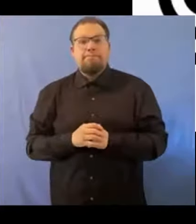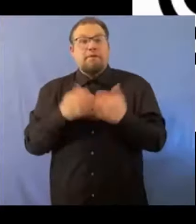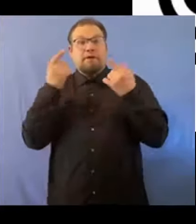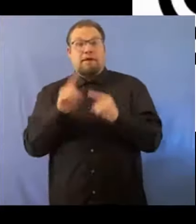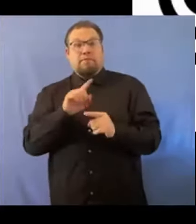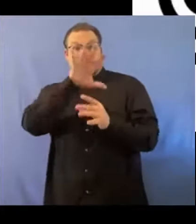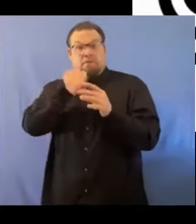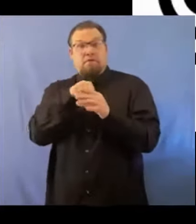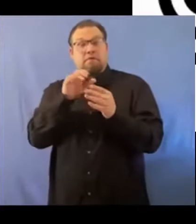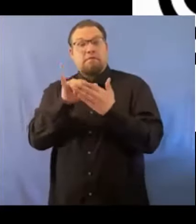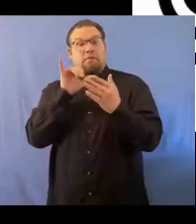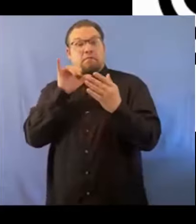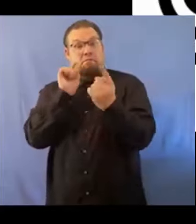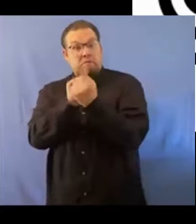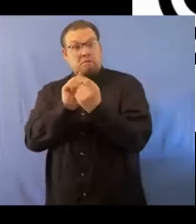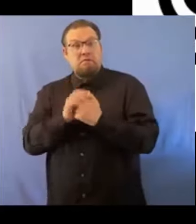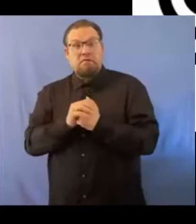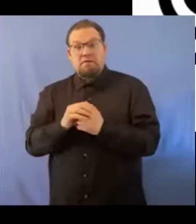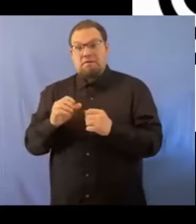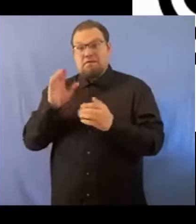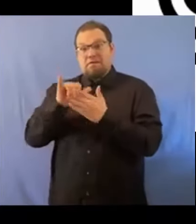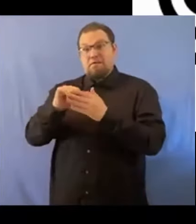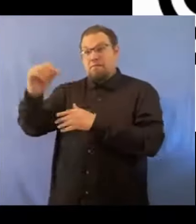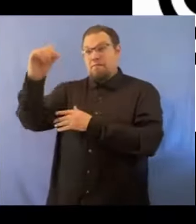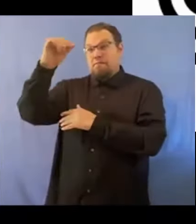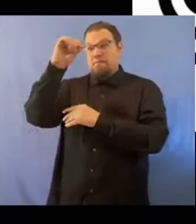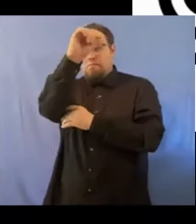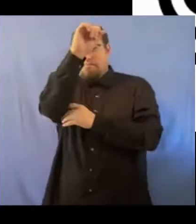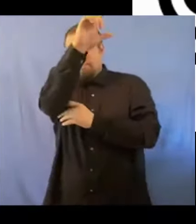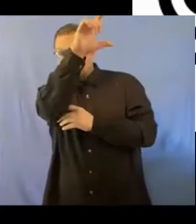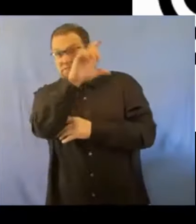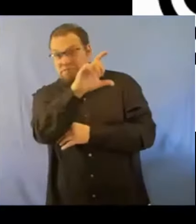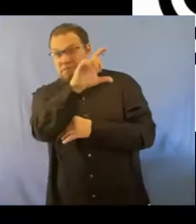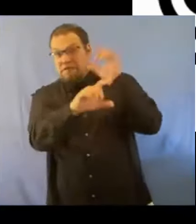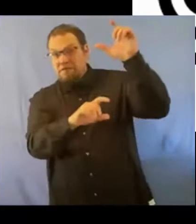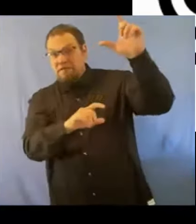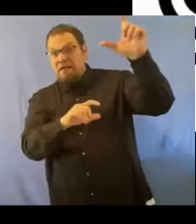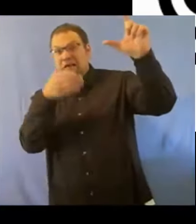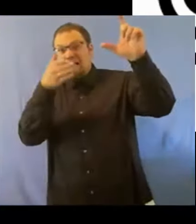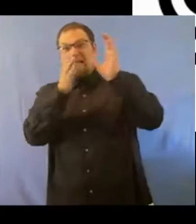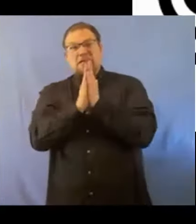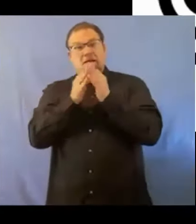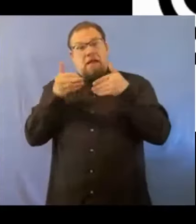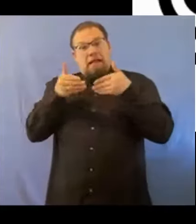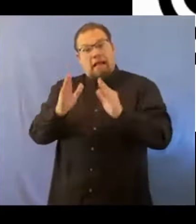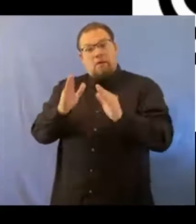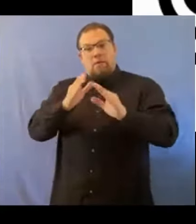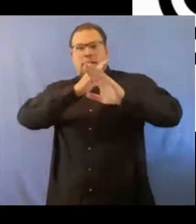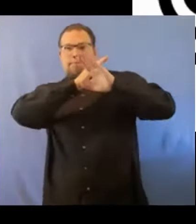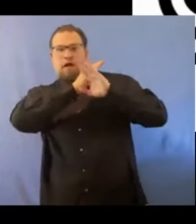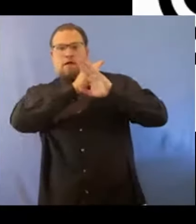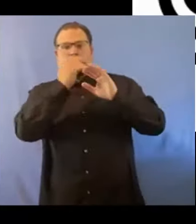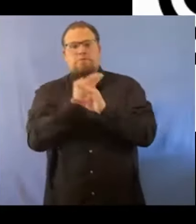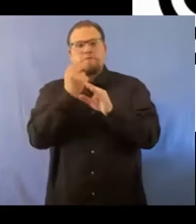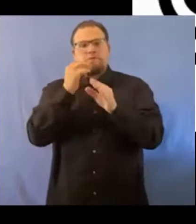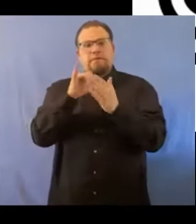Once you have joined the meeting, a dialog box will open at the top left part of your screen, asking you to allow or block the use of your